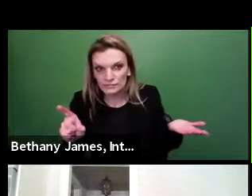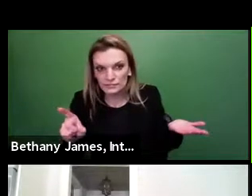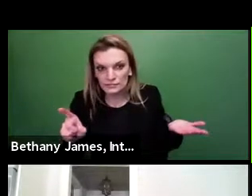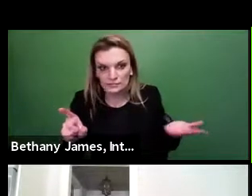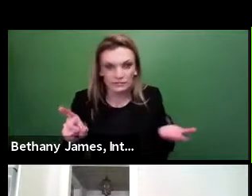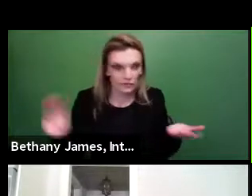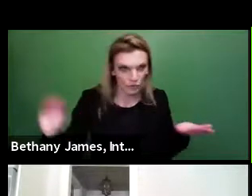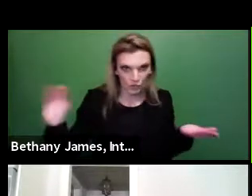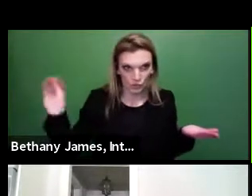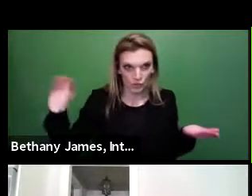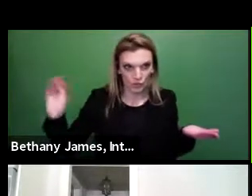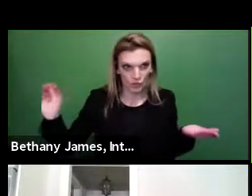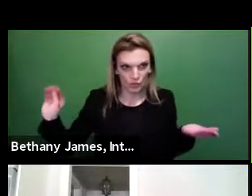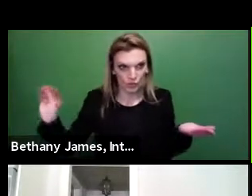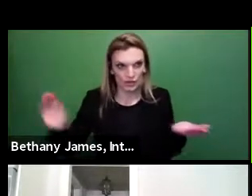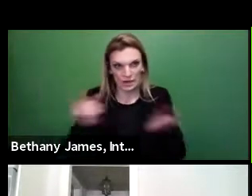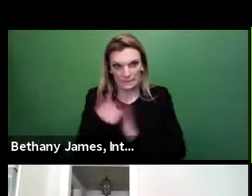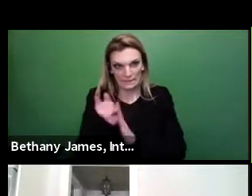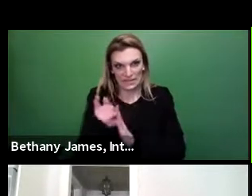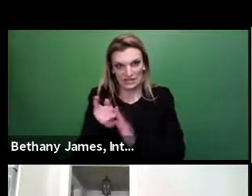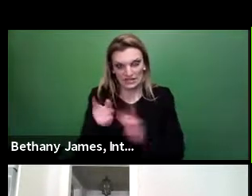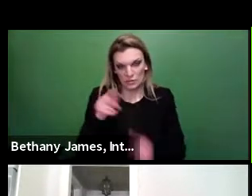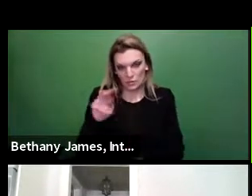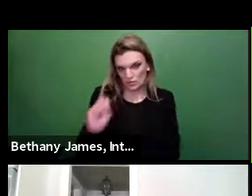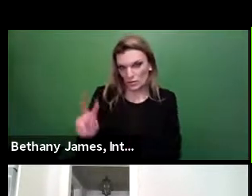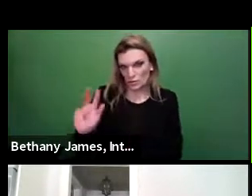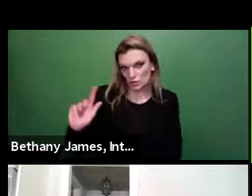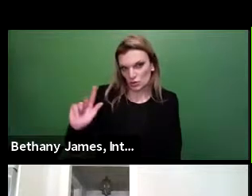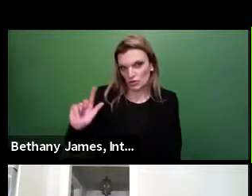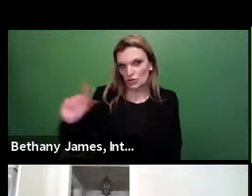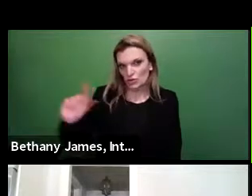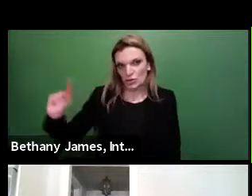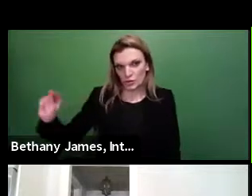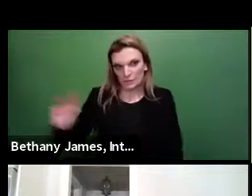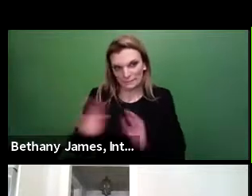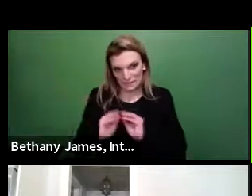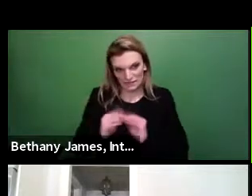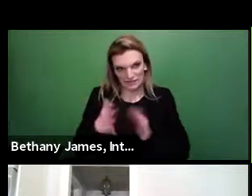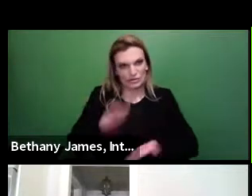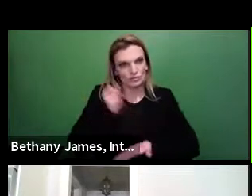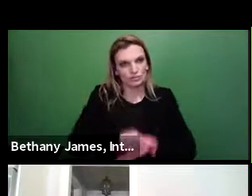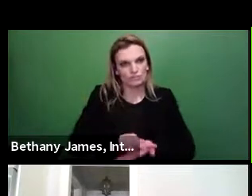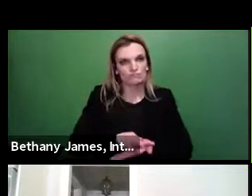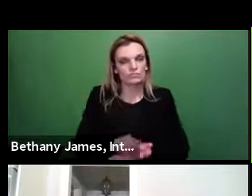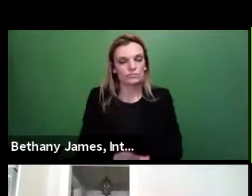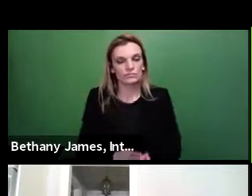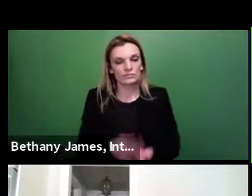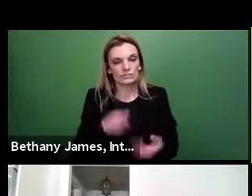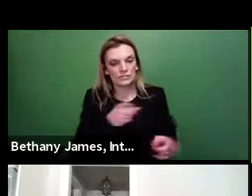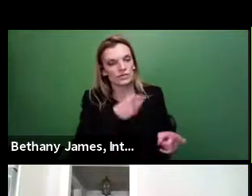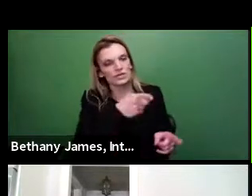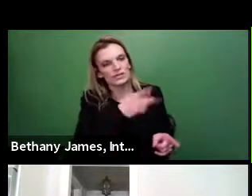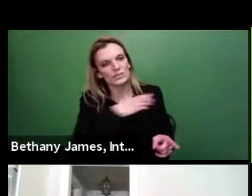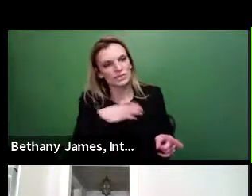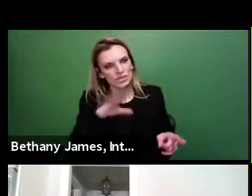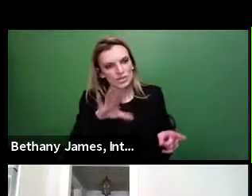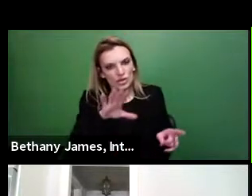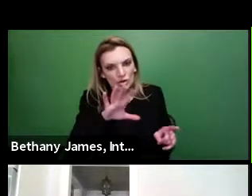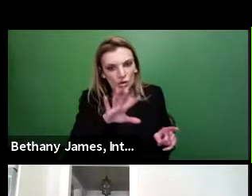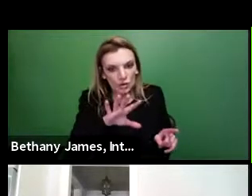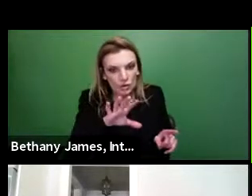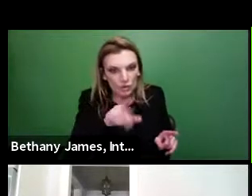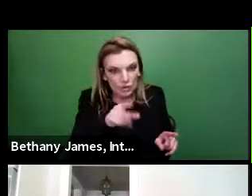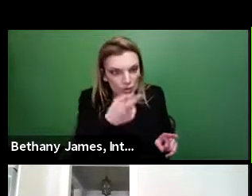Seeing no discussion, the minutes from the November 23rd, 2020 meeting have been approved. Commissioner Corvo, your hand is raised. Did